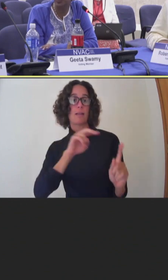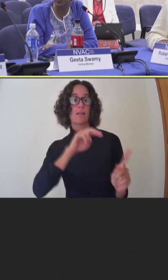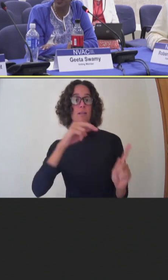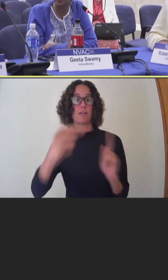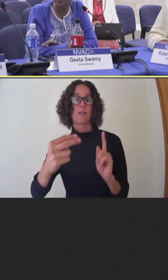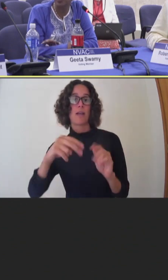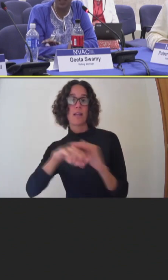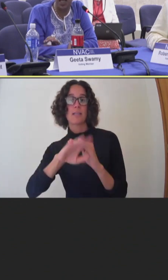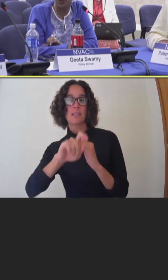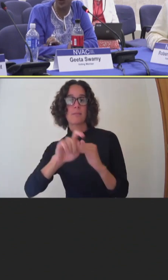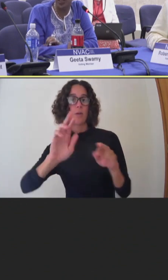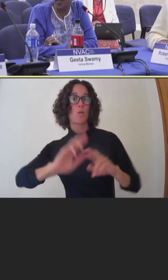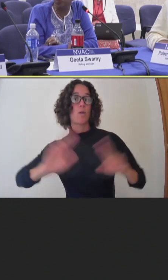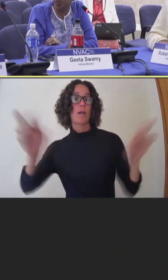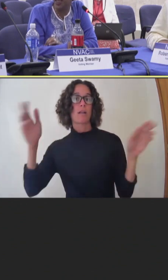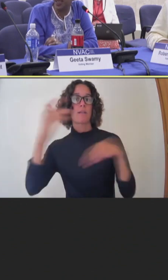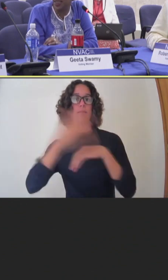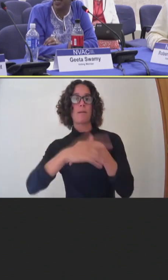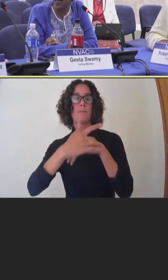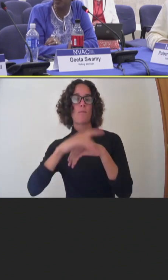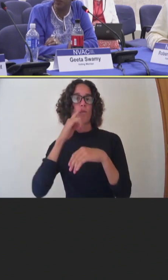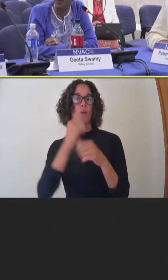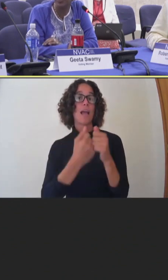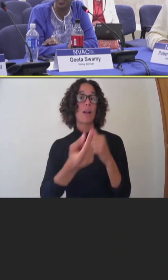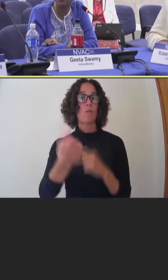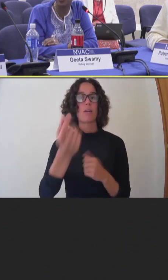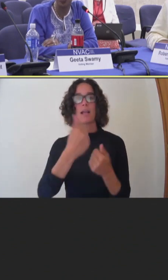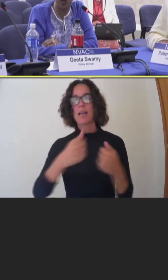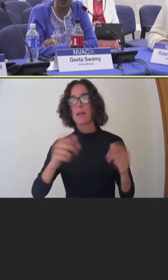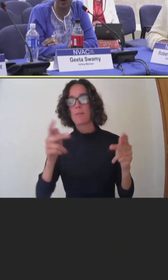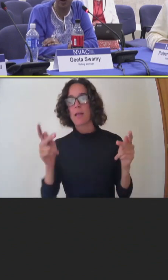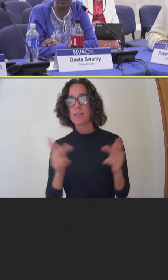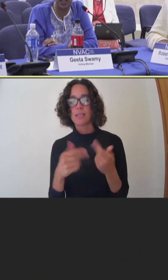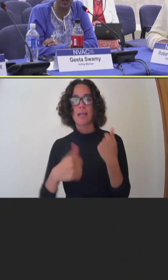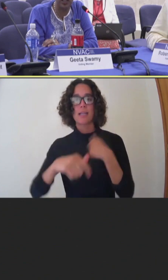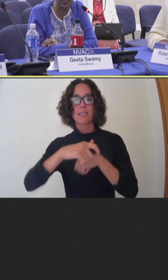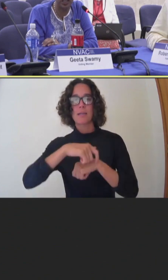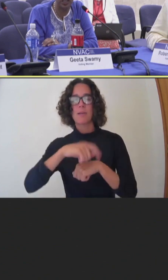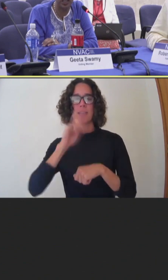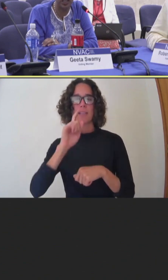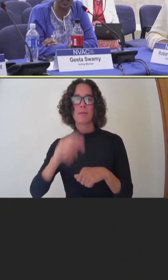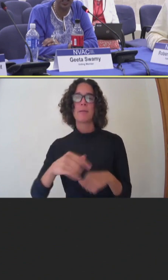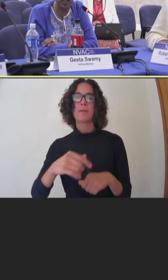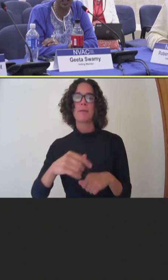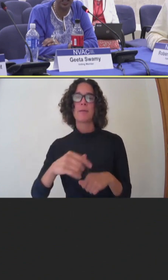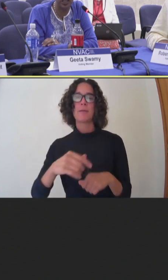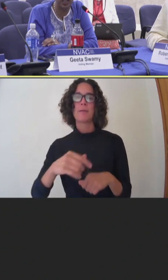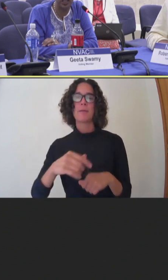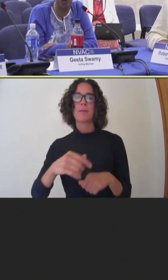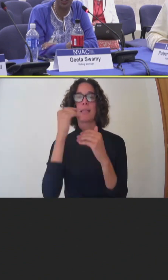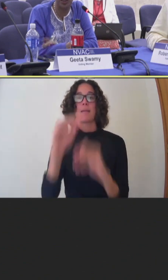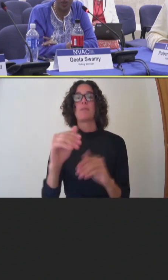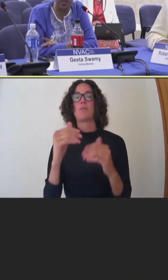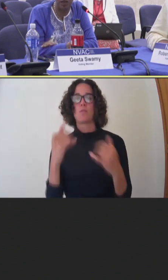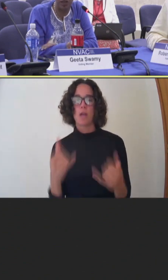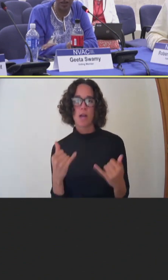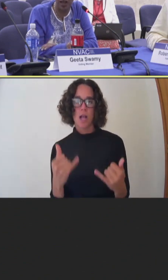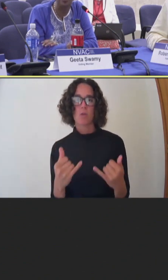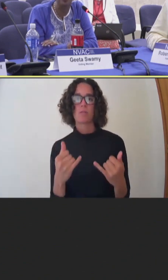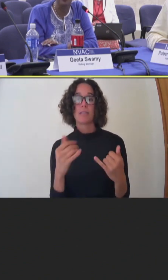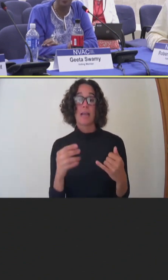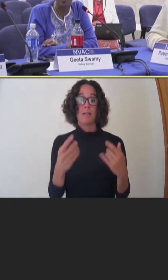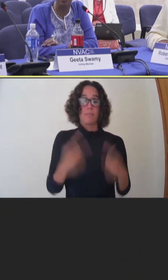available to anyone, any place, anytime. I think that's one of our significantly limited during the pandemic